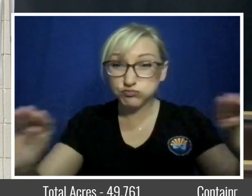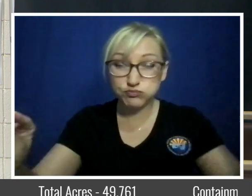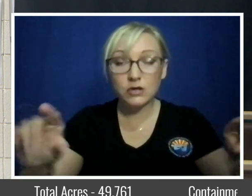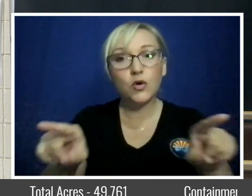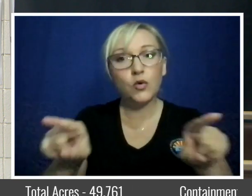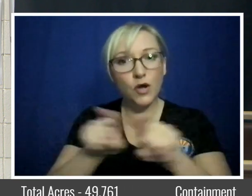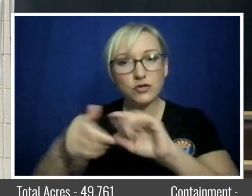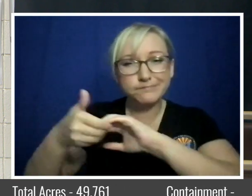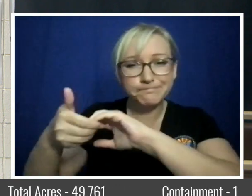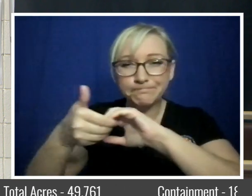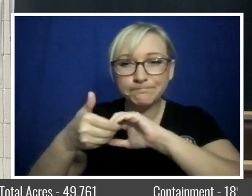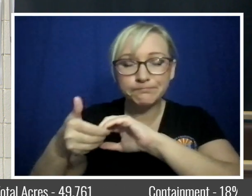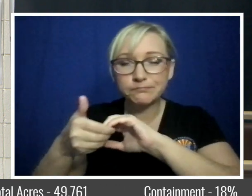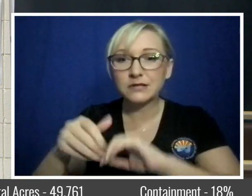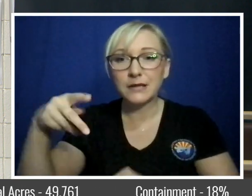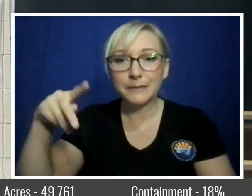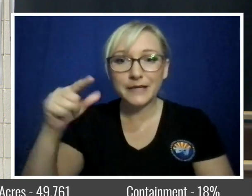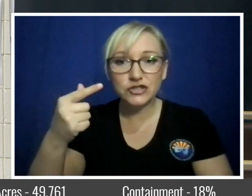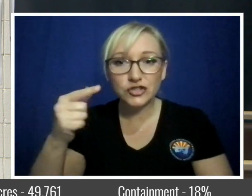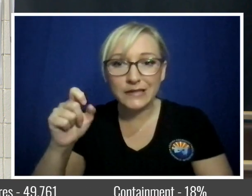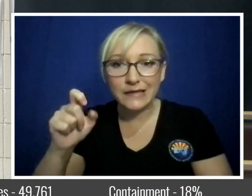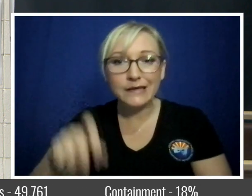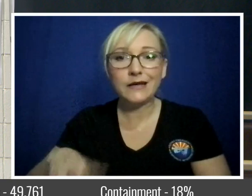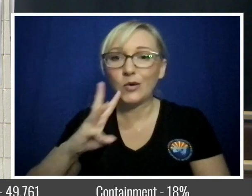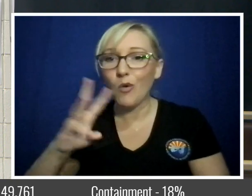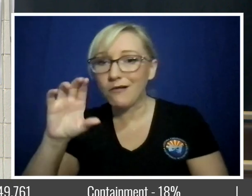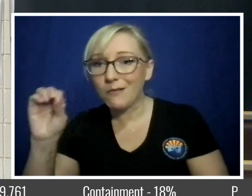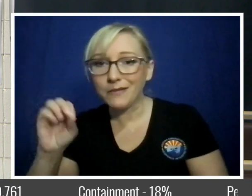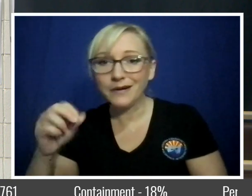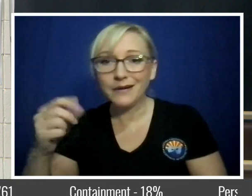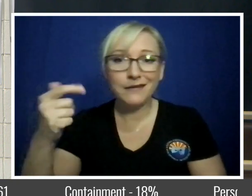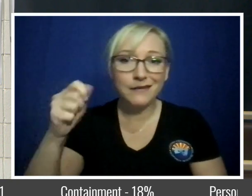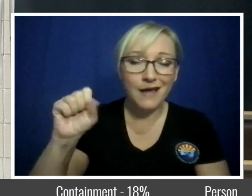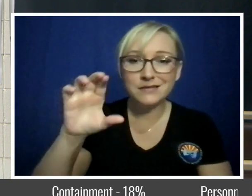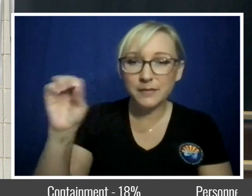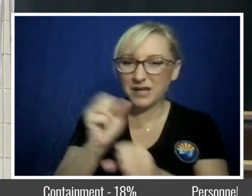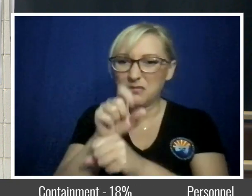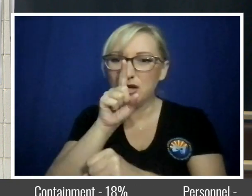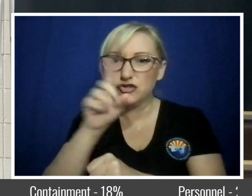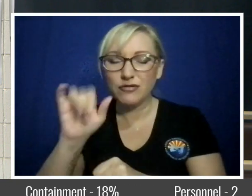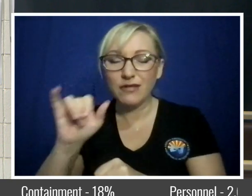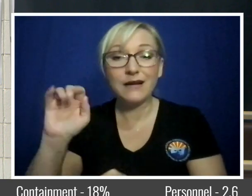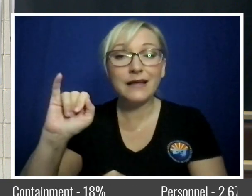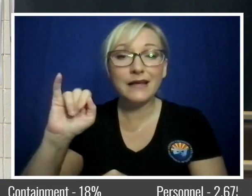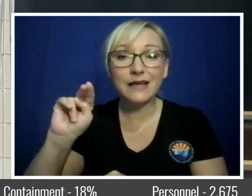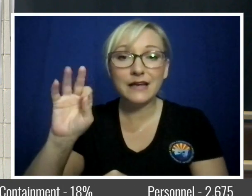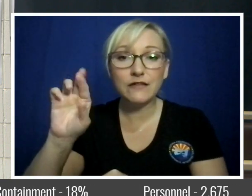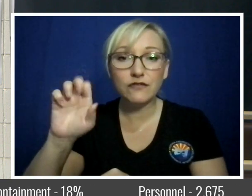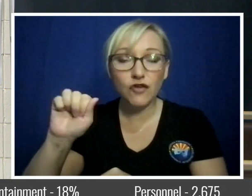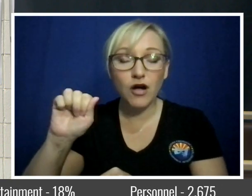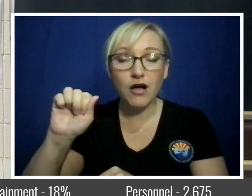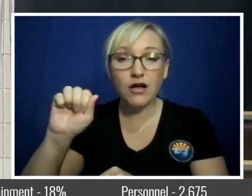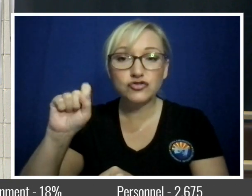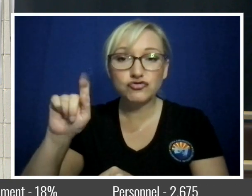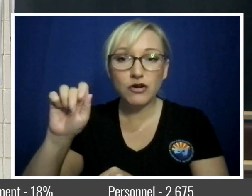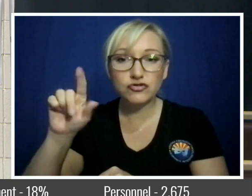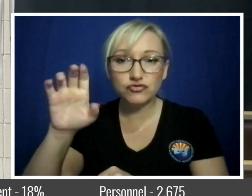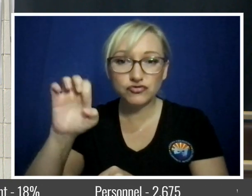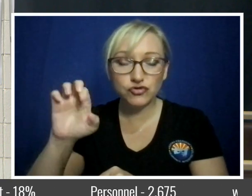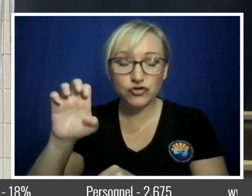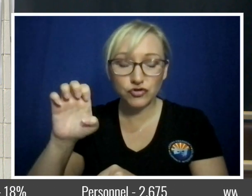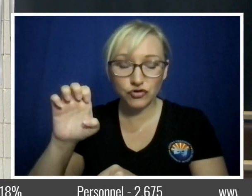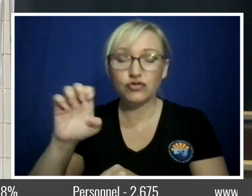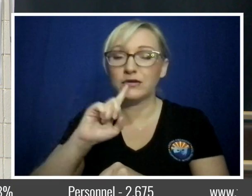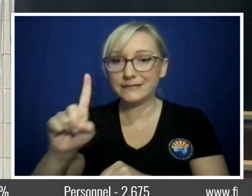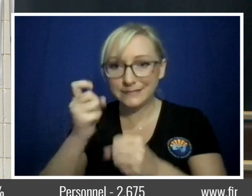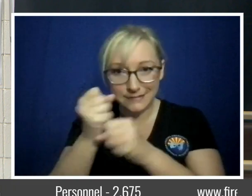that all the infrastructure is safe and that it can be used again. And so to that, there's days worth of work in here still to do.